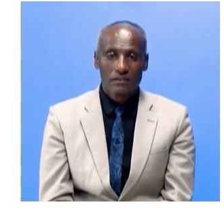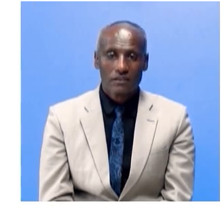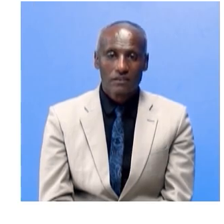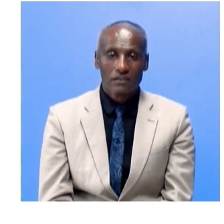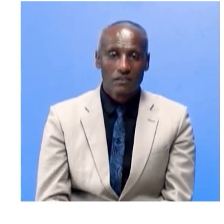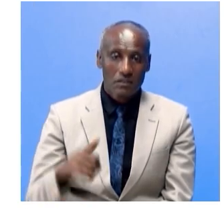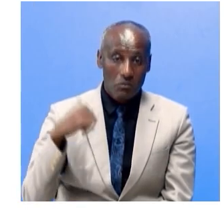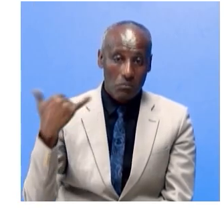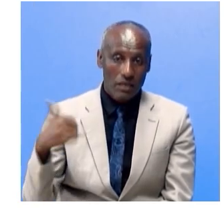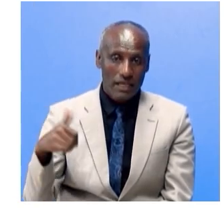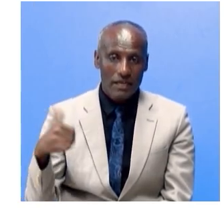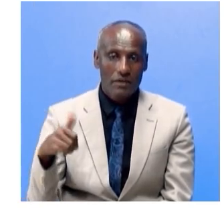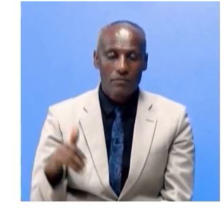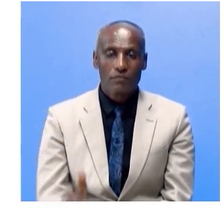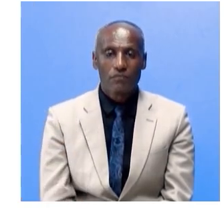play